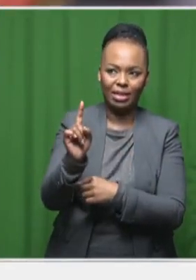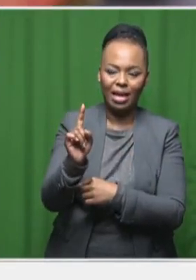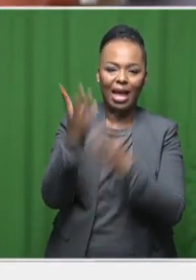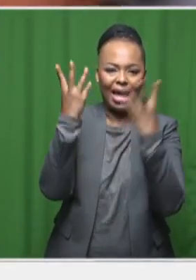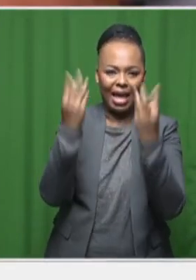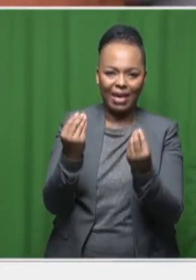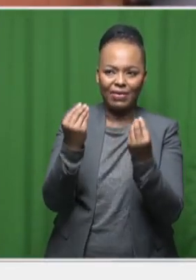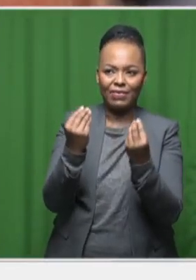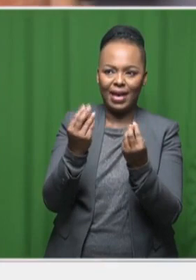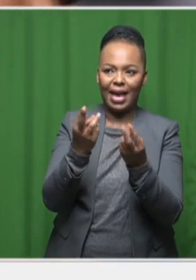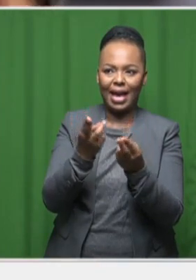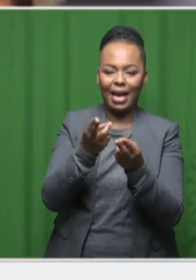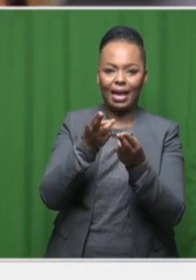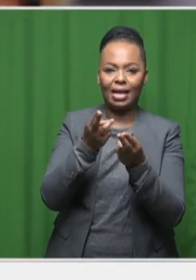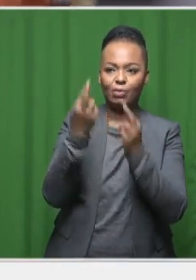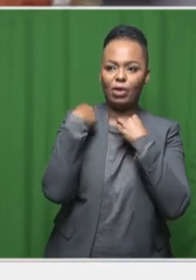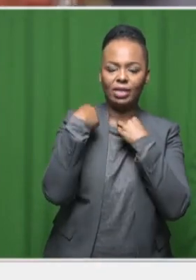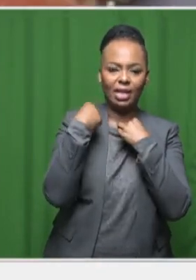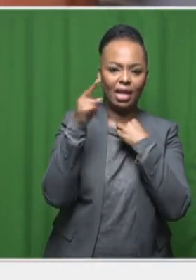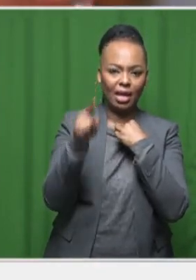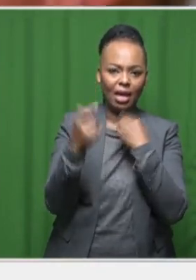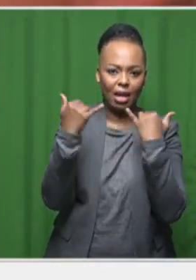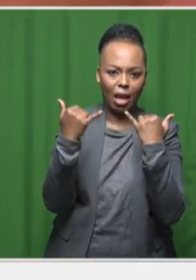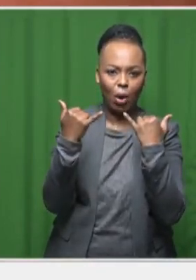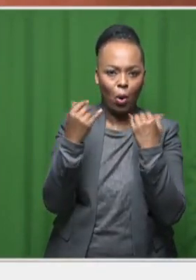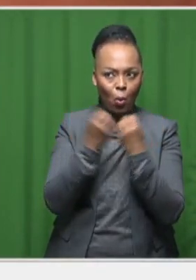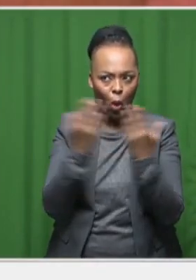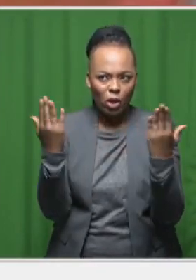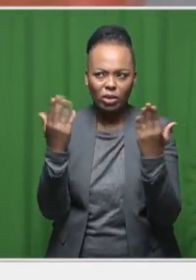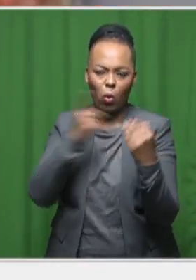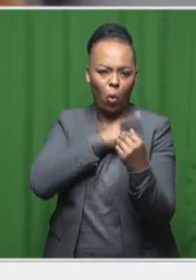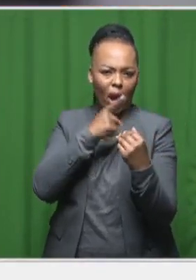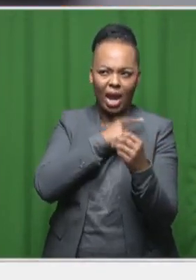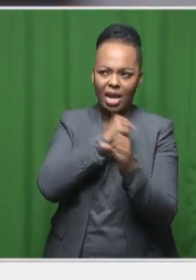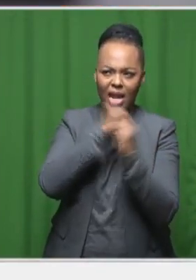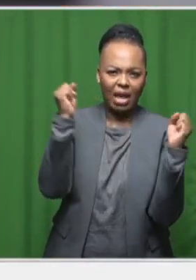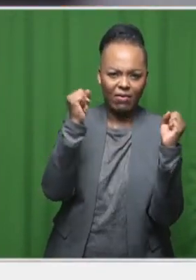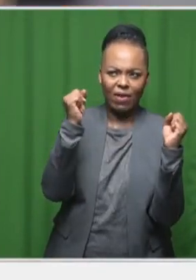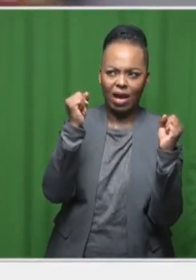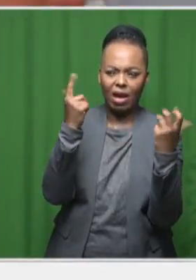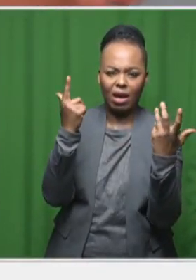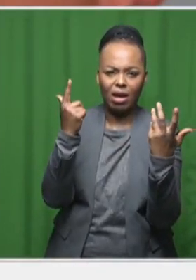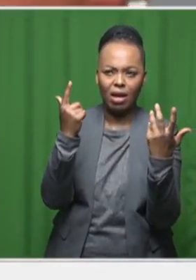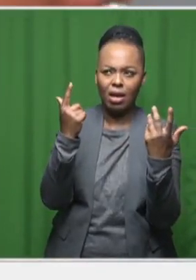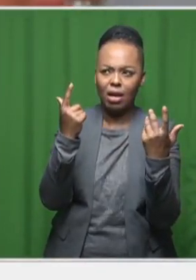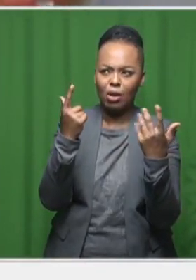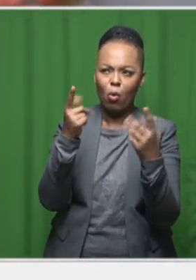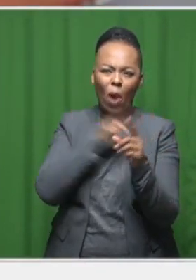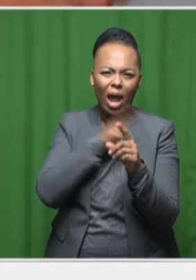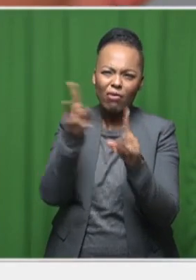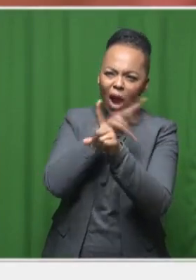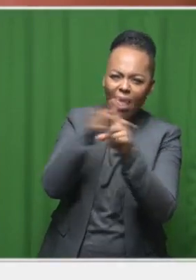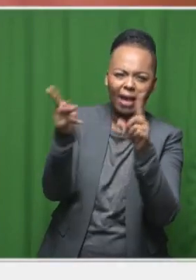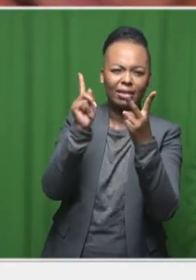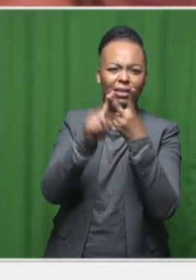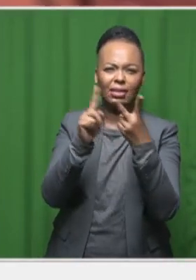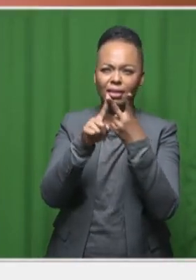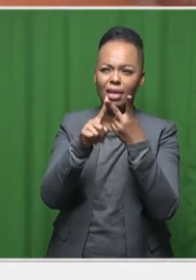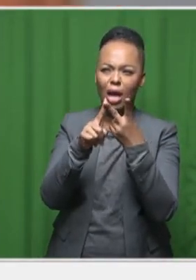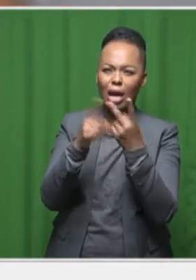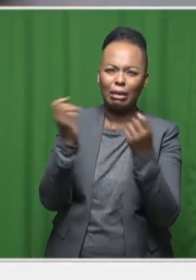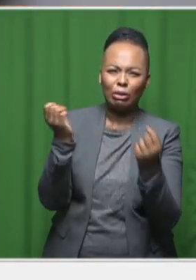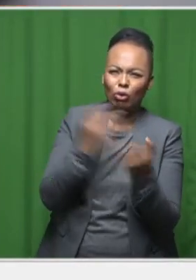different kind of responsiveness, that one sees like, you know, why did we need to go through all of this violence, all of this trauma to